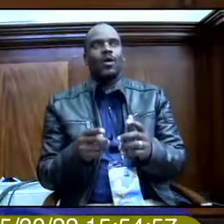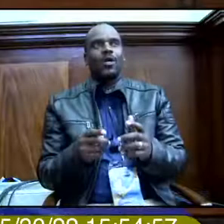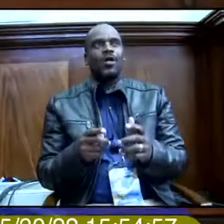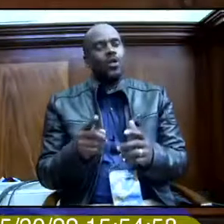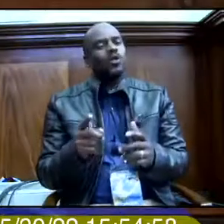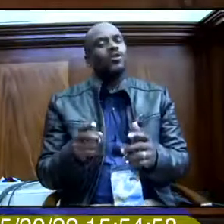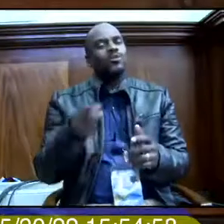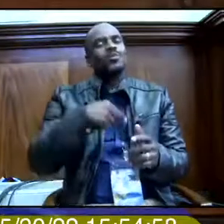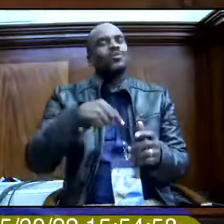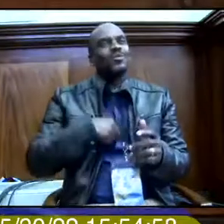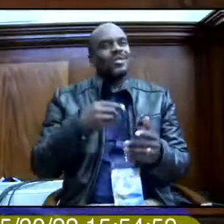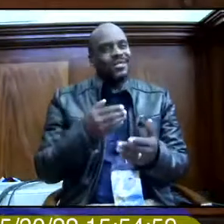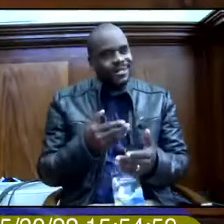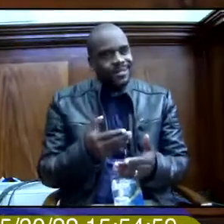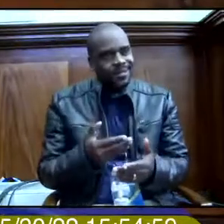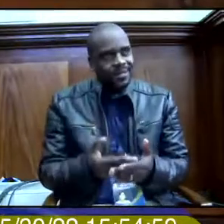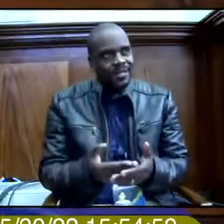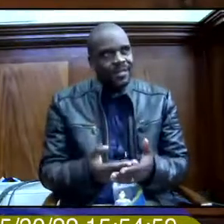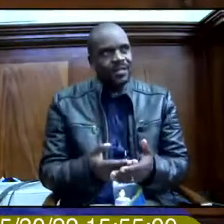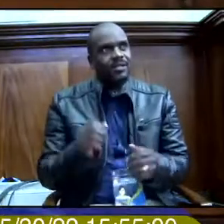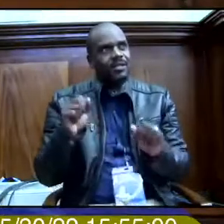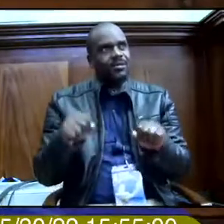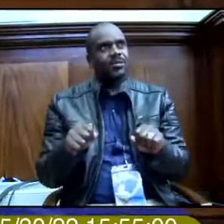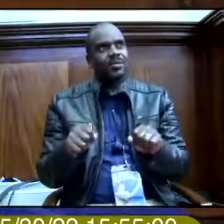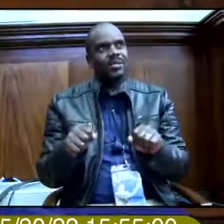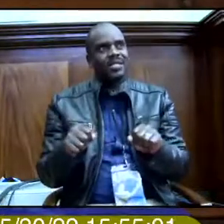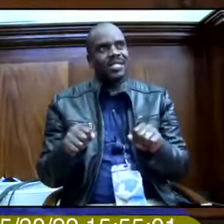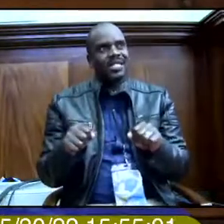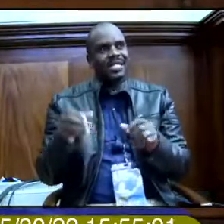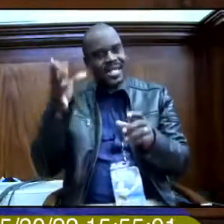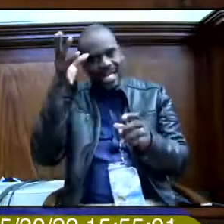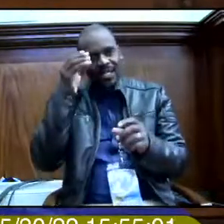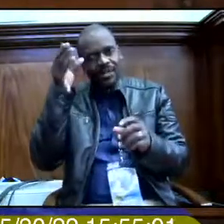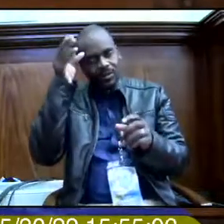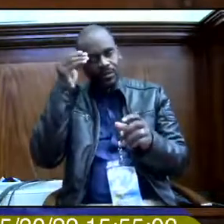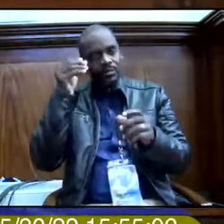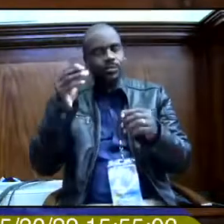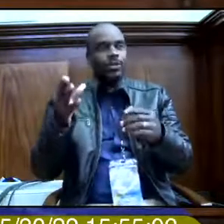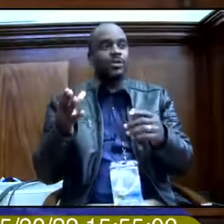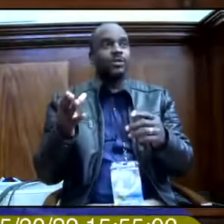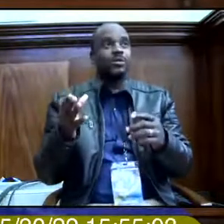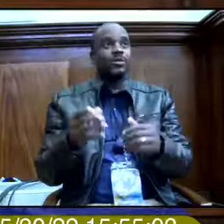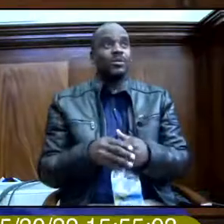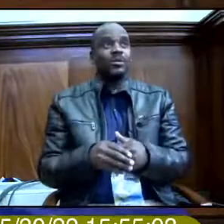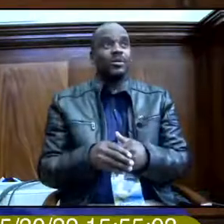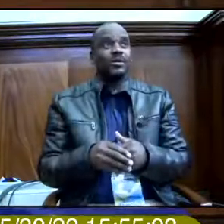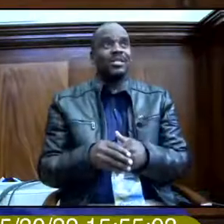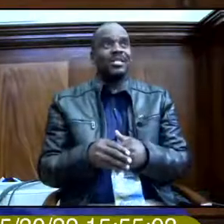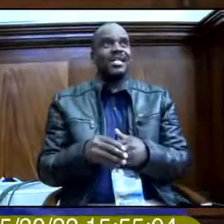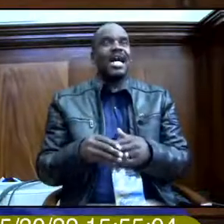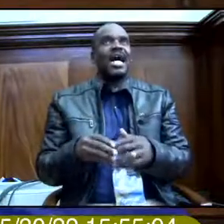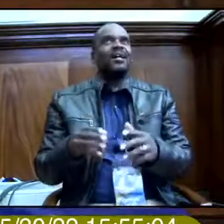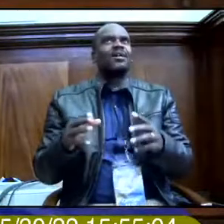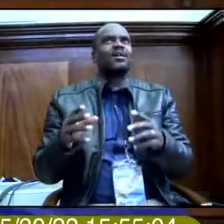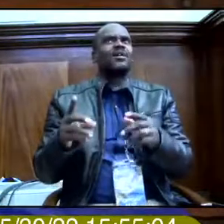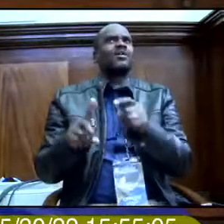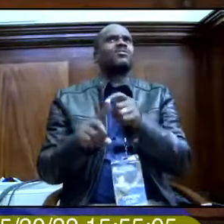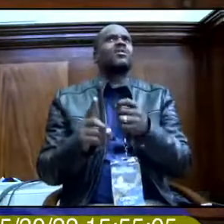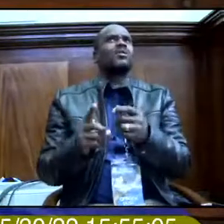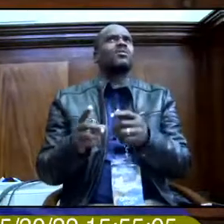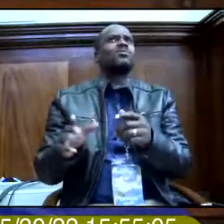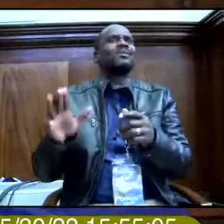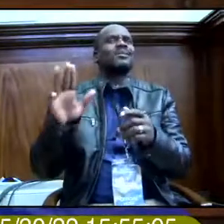cite two examples we made an analysis of the bargaining processes from around 1995 until